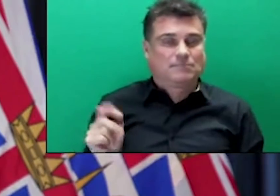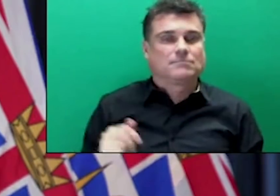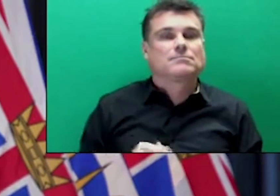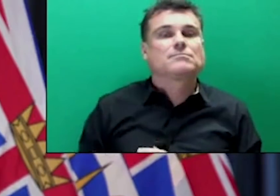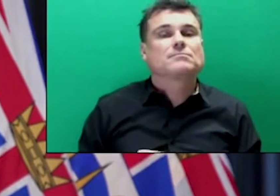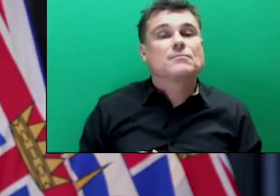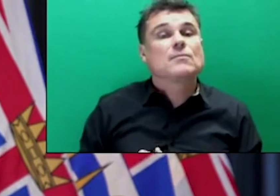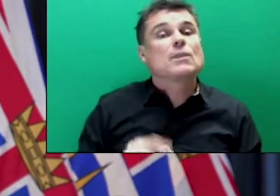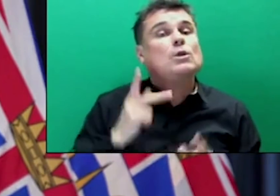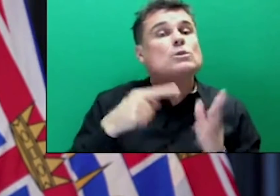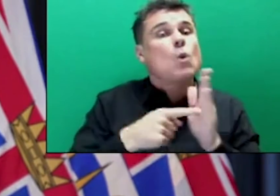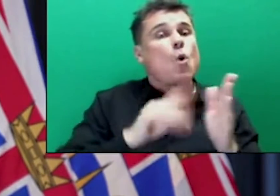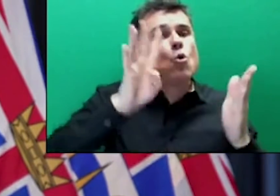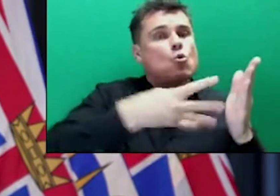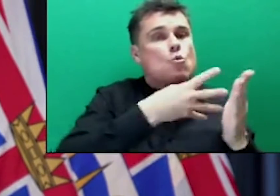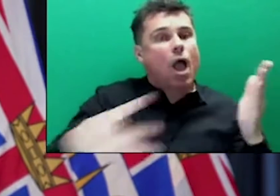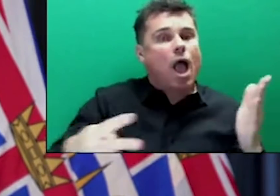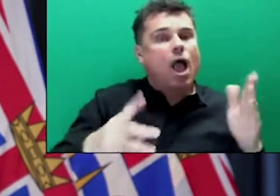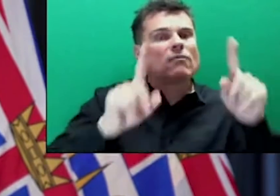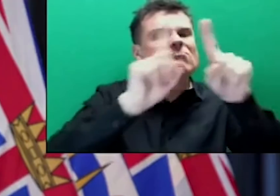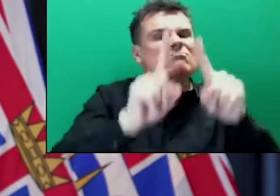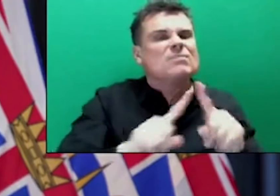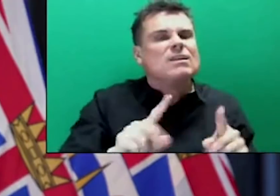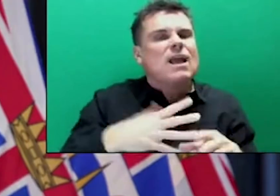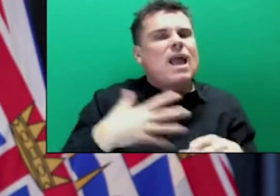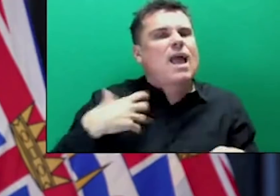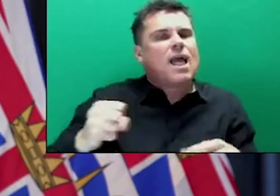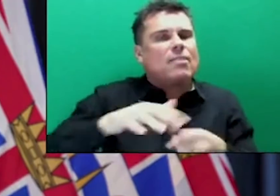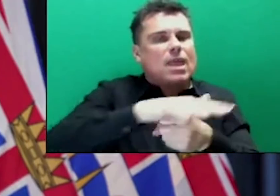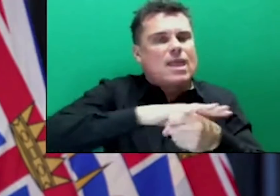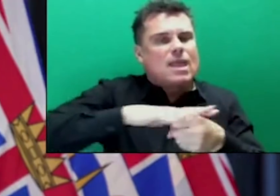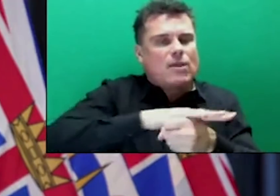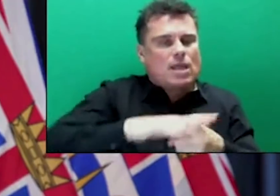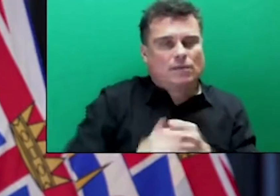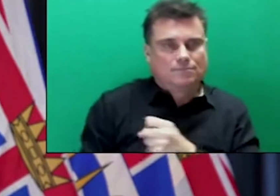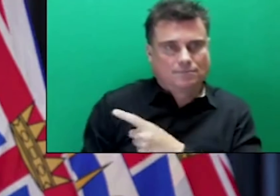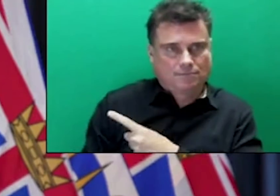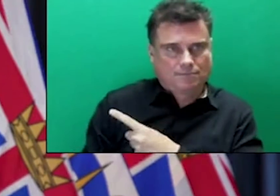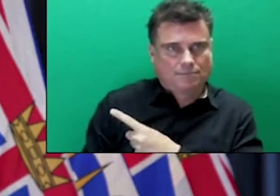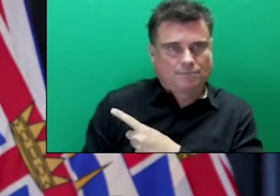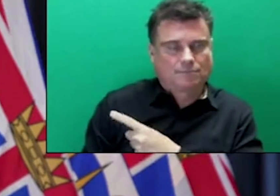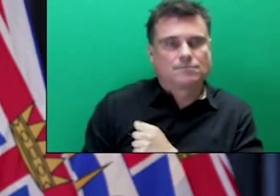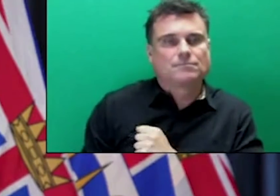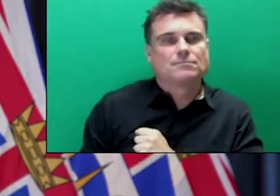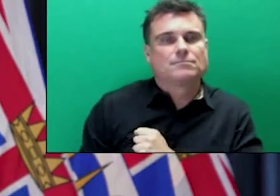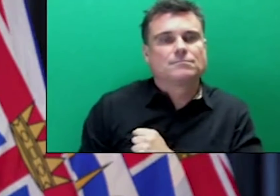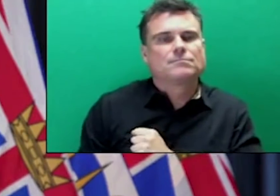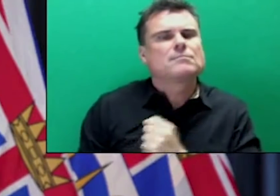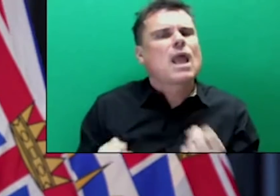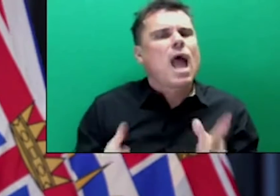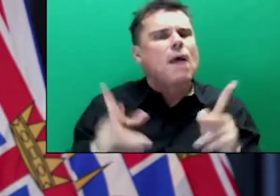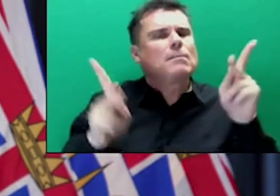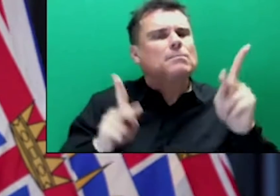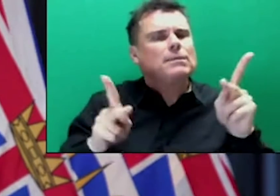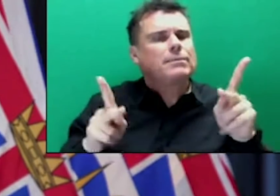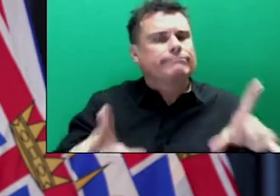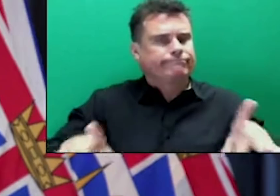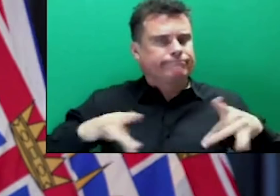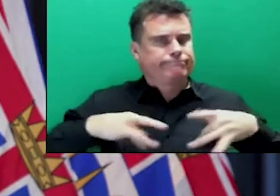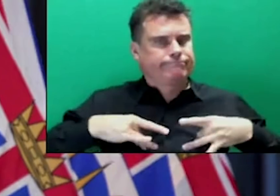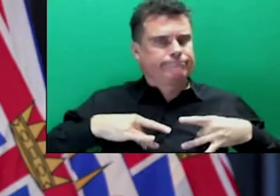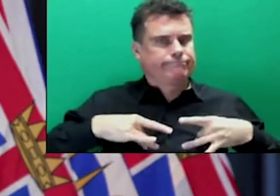the cases that we're having, so the number of people diagnosed with COVID-19 per million population. And this